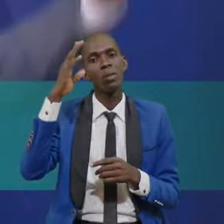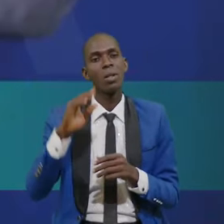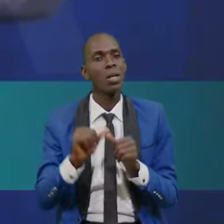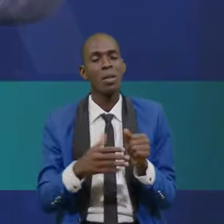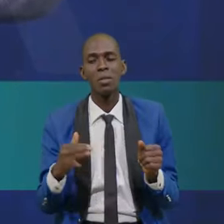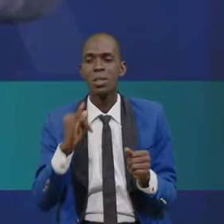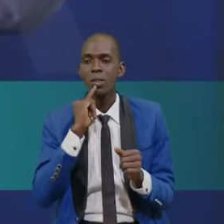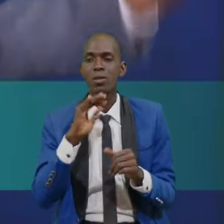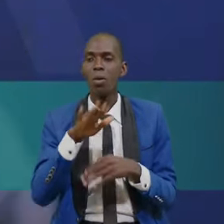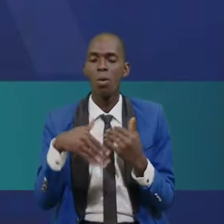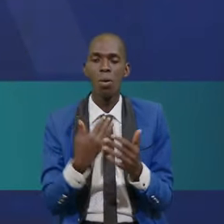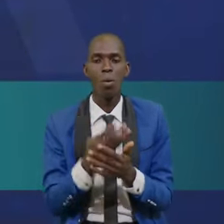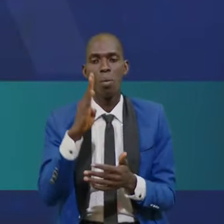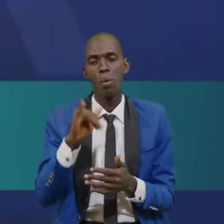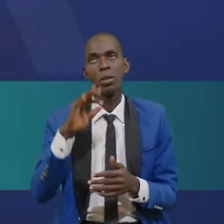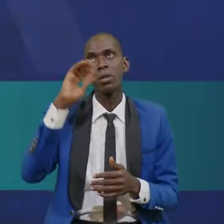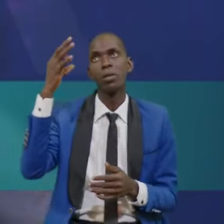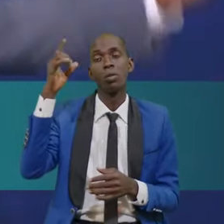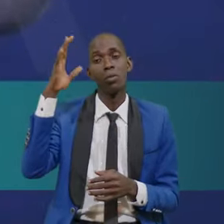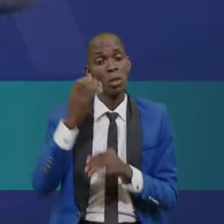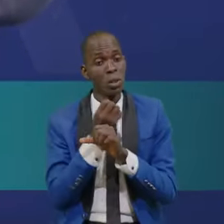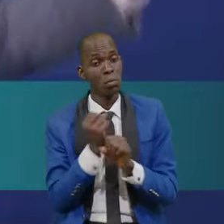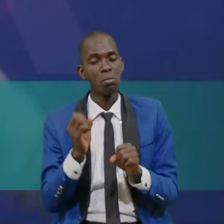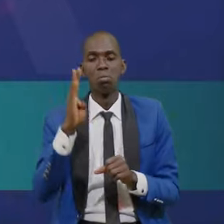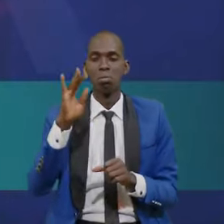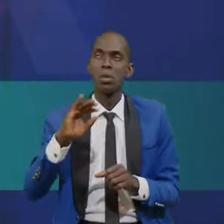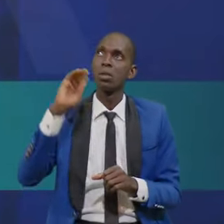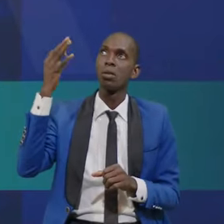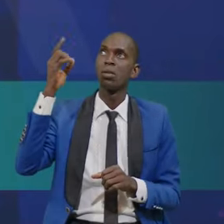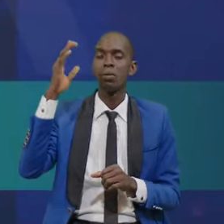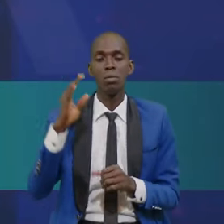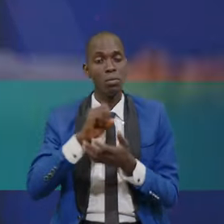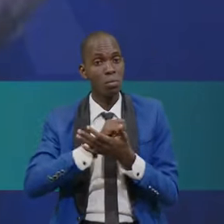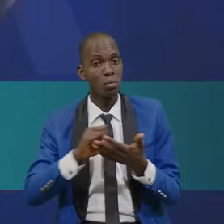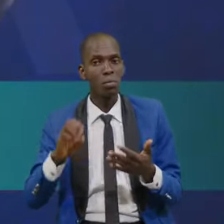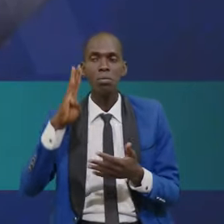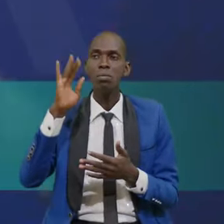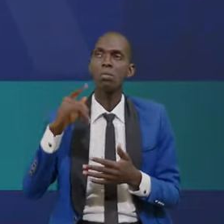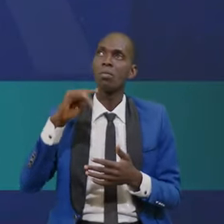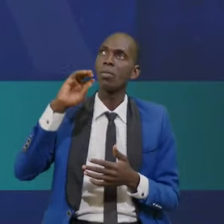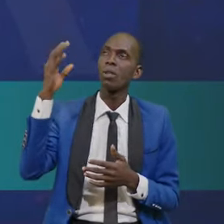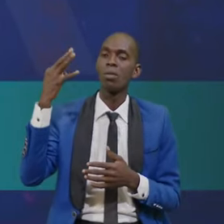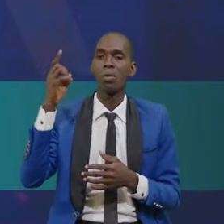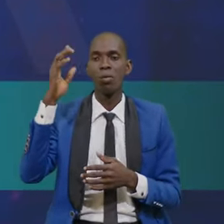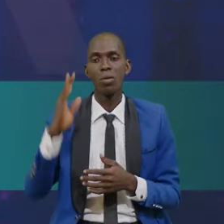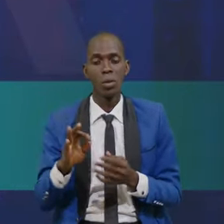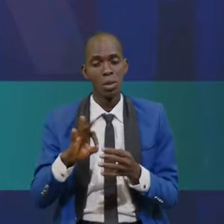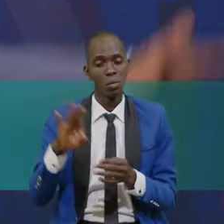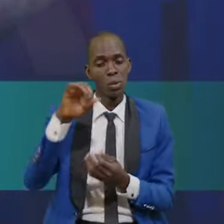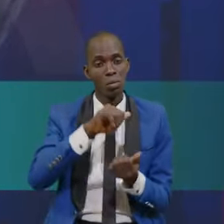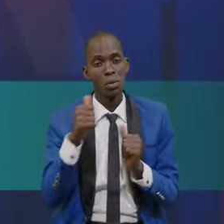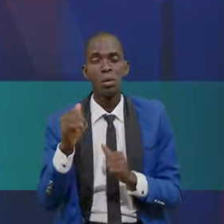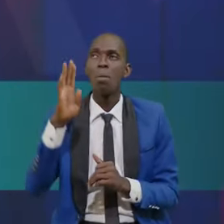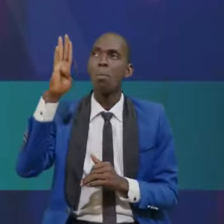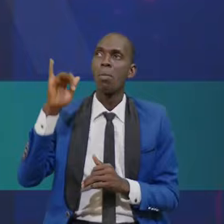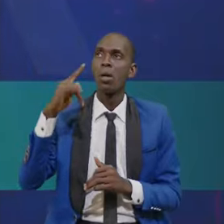grace of God. Salvation, by the grace of God. Sanctification, by the grace of God. Spirit baptism, by the grace